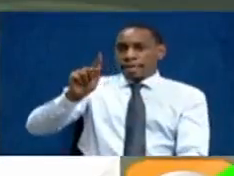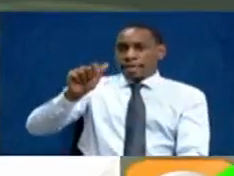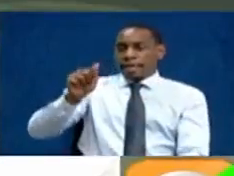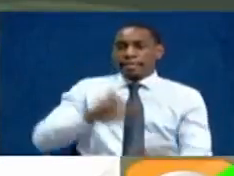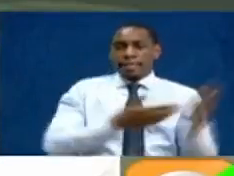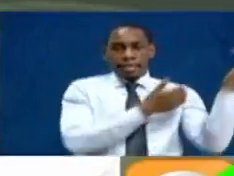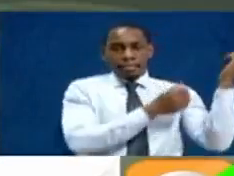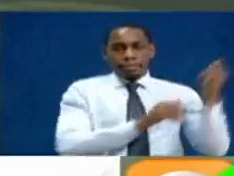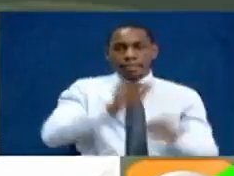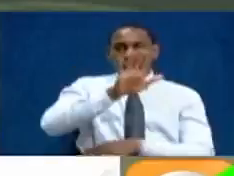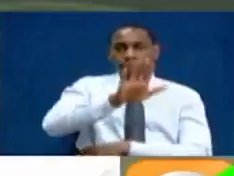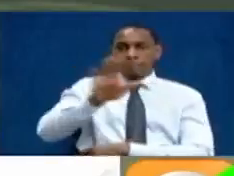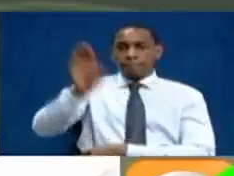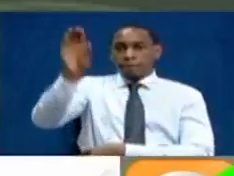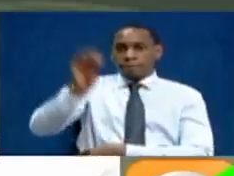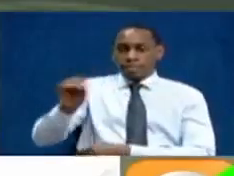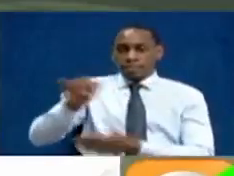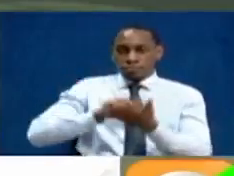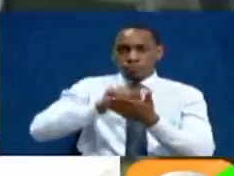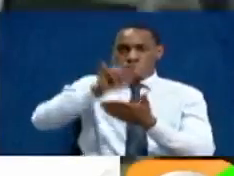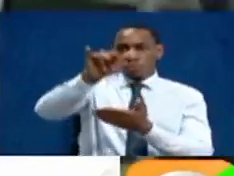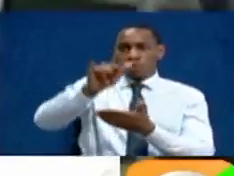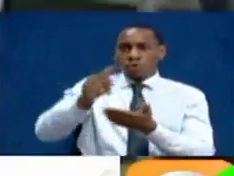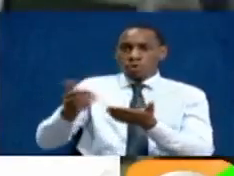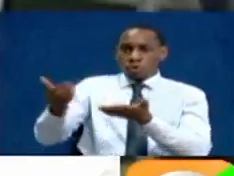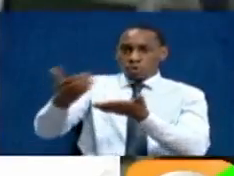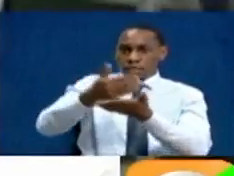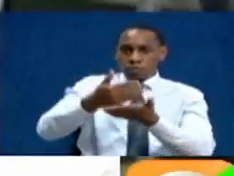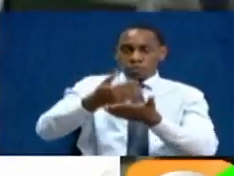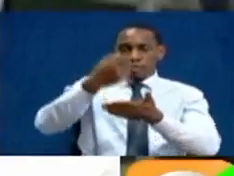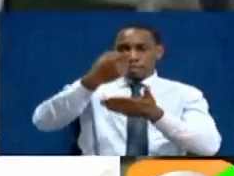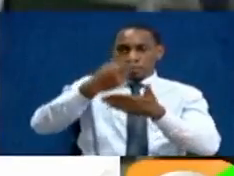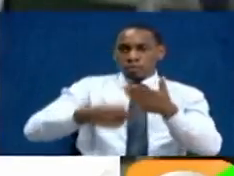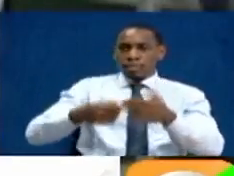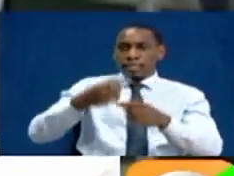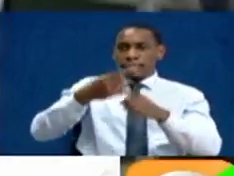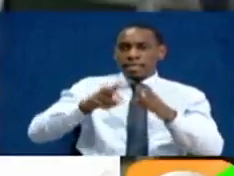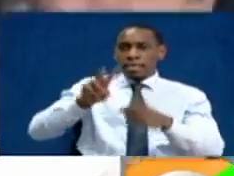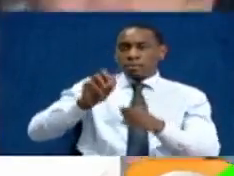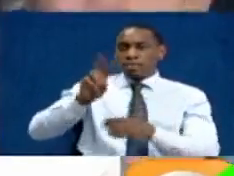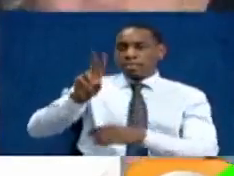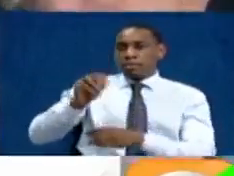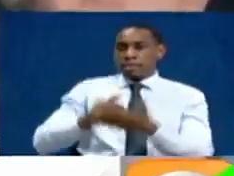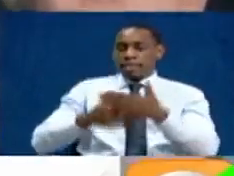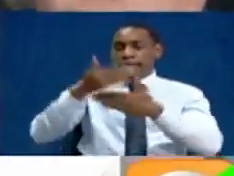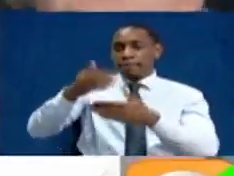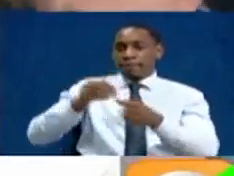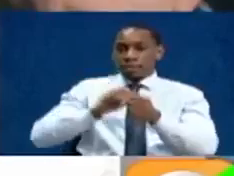a 55% drop in airline passenger revenues for 2020 as a